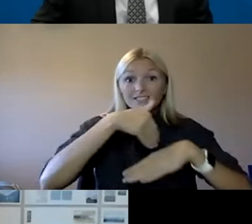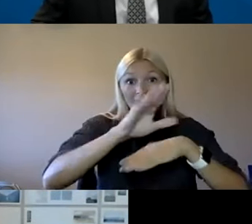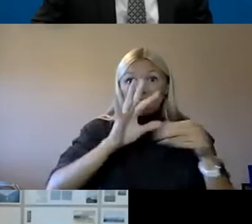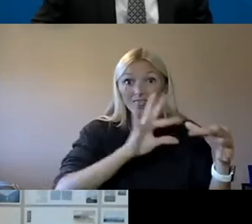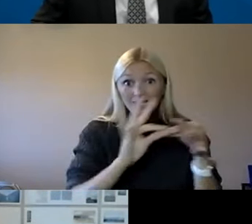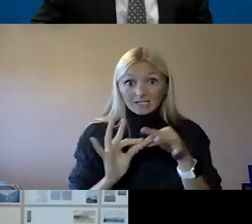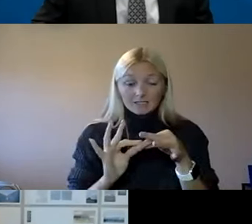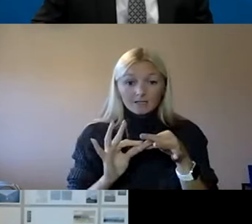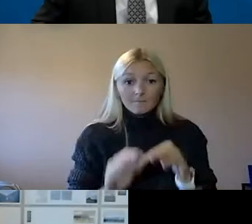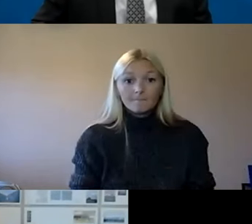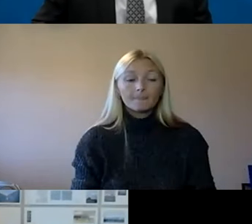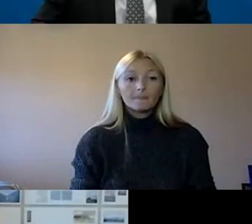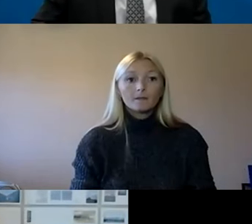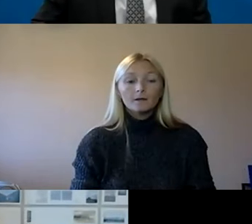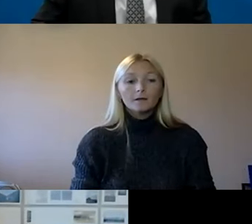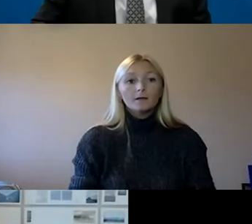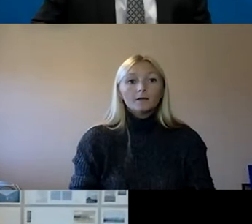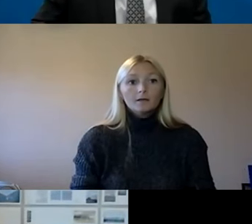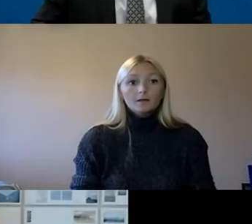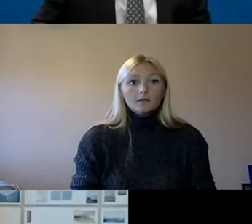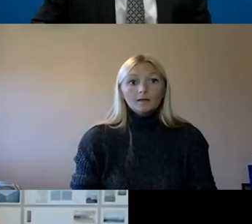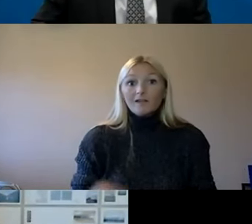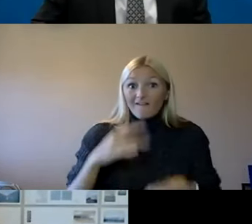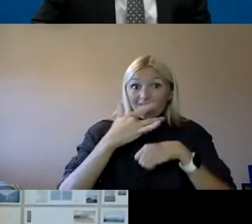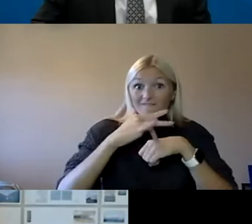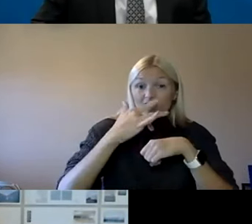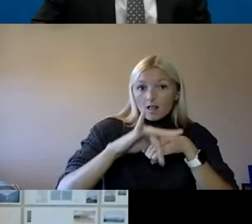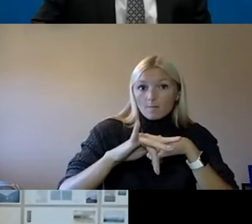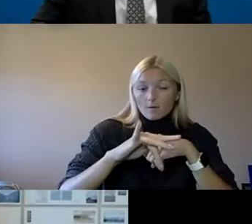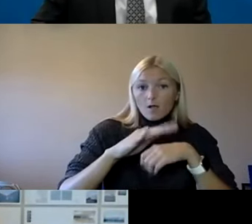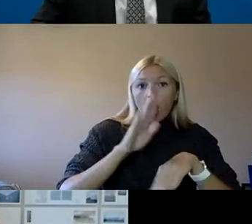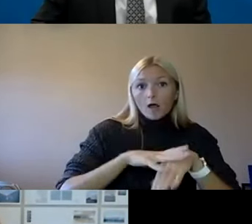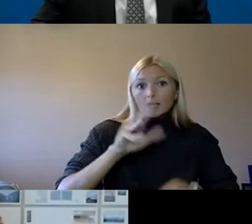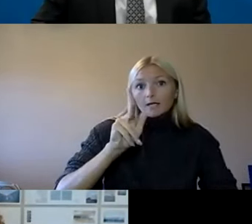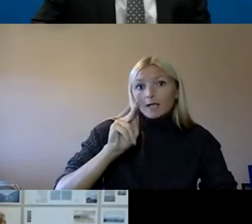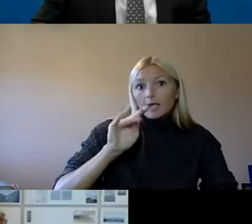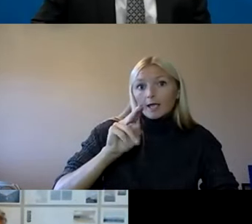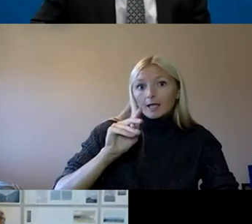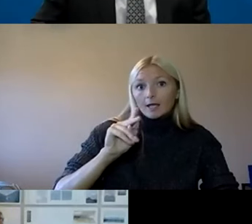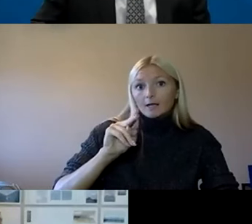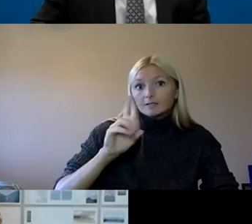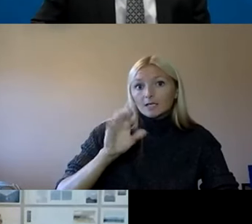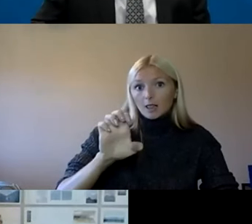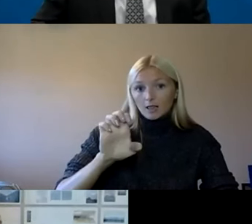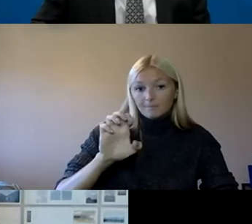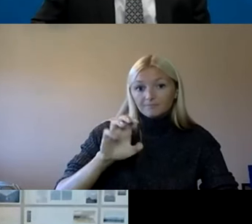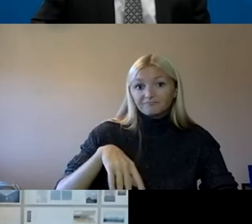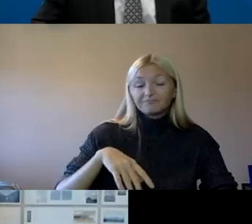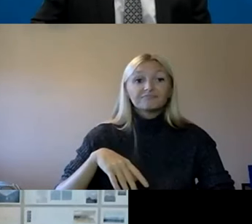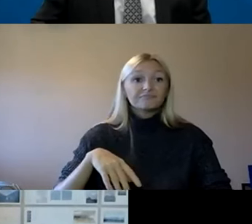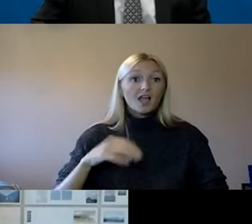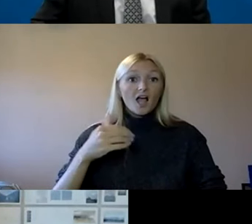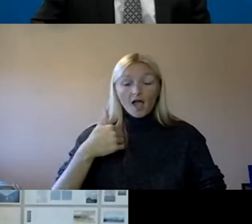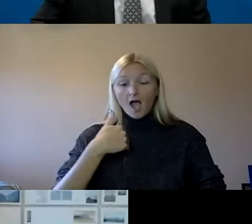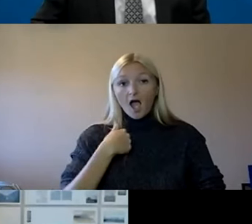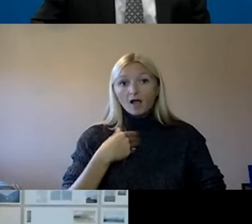book, you can get a Kindle version, but it's also available. That one I don't have. But the rest of them, I'll send copies. So Graciela, I'll send you the list, and